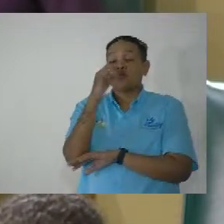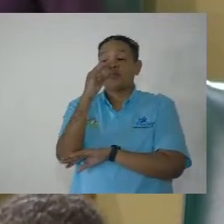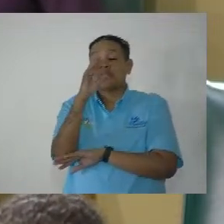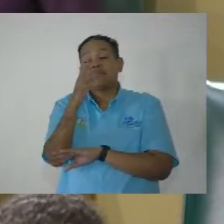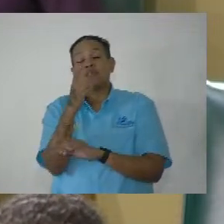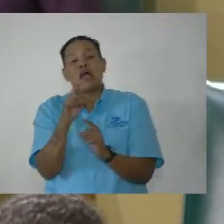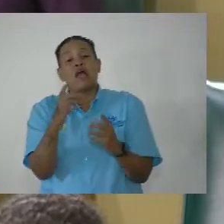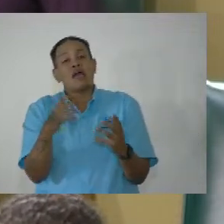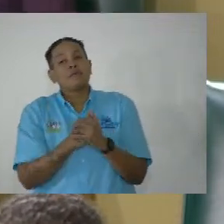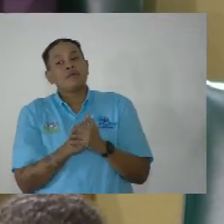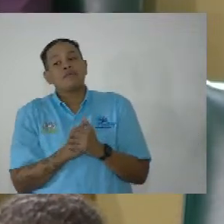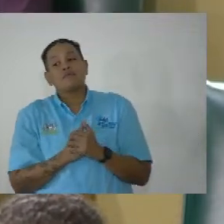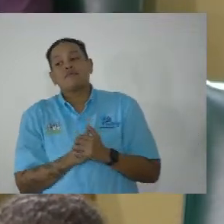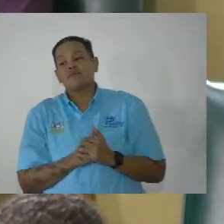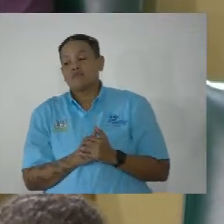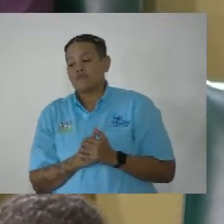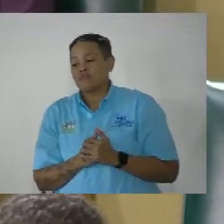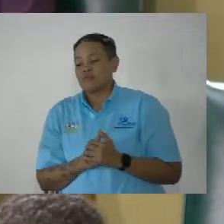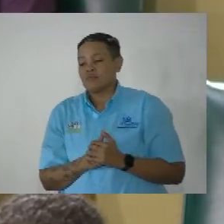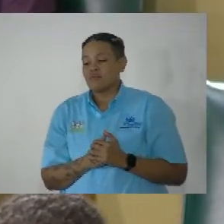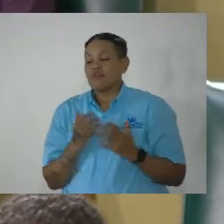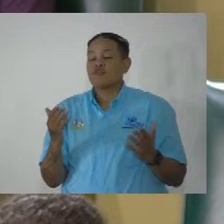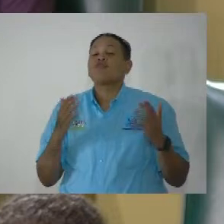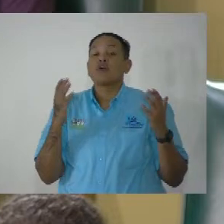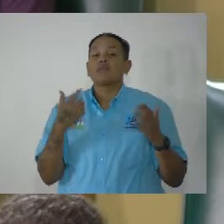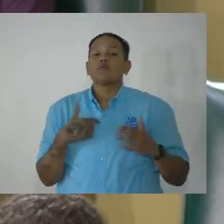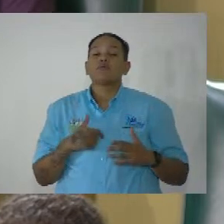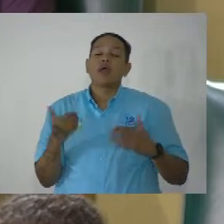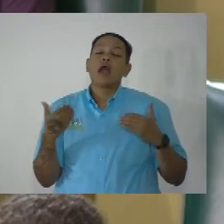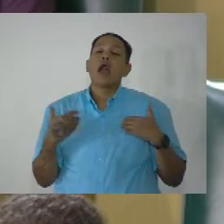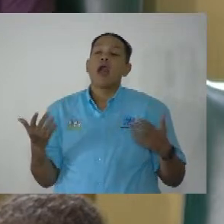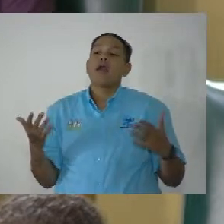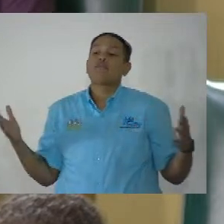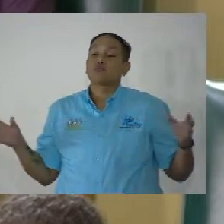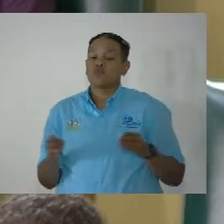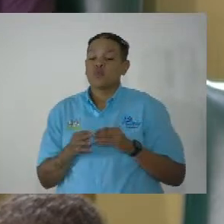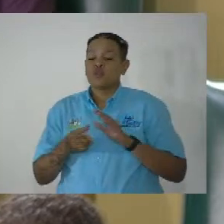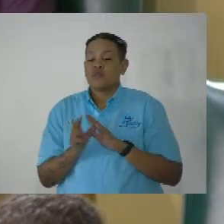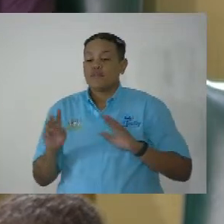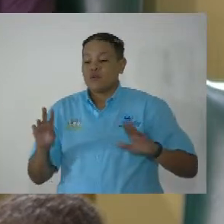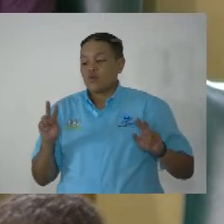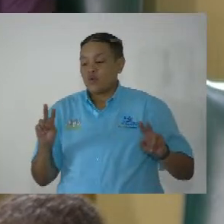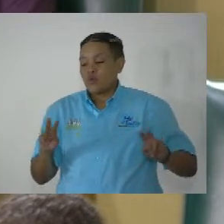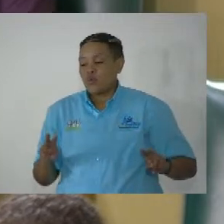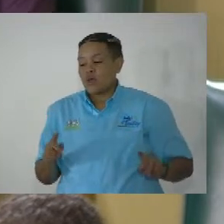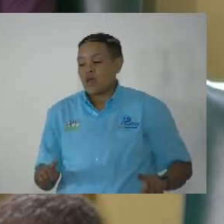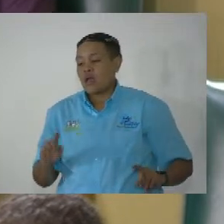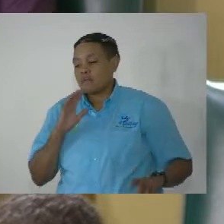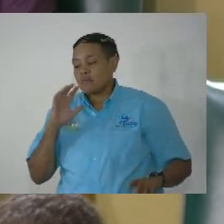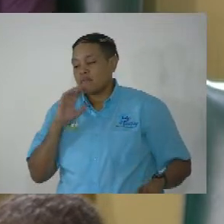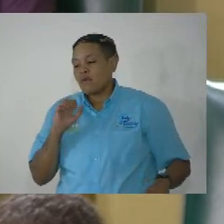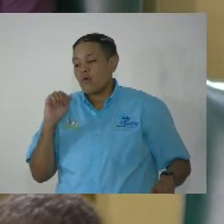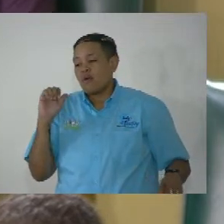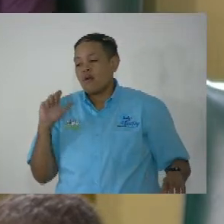2017, it was recommended that we have a total review of the old